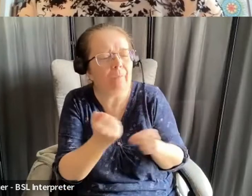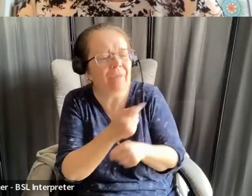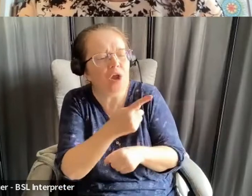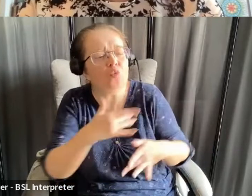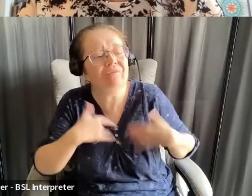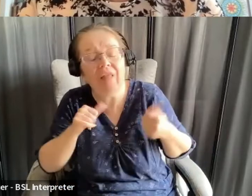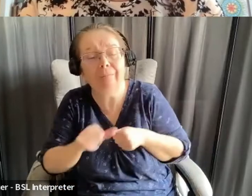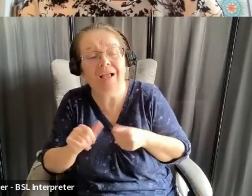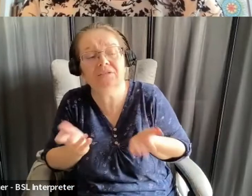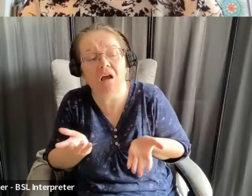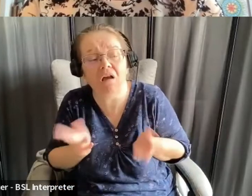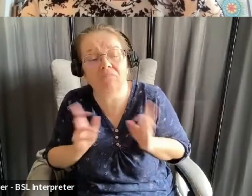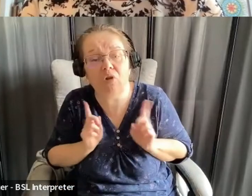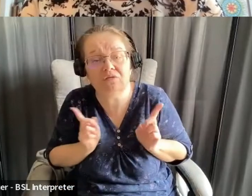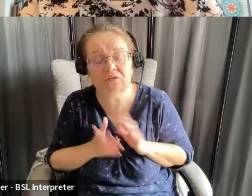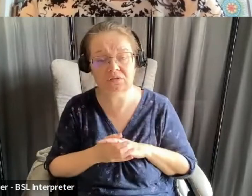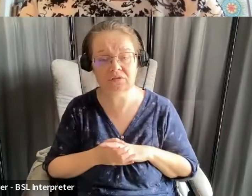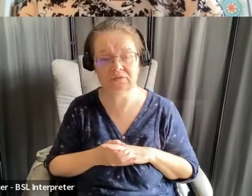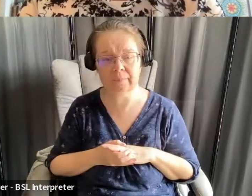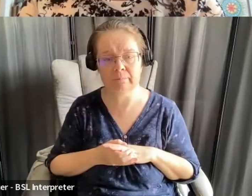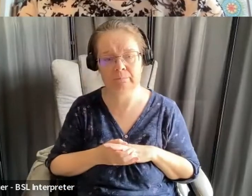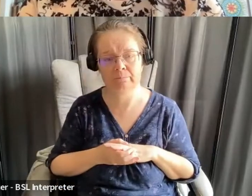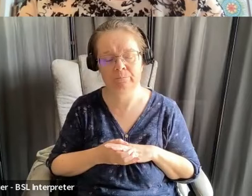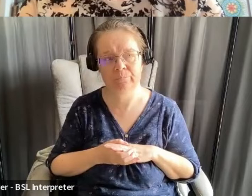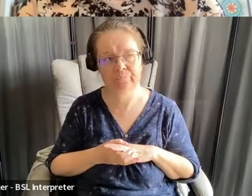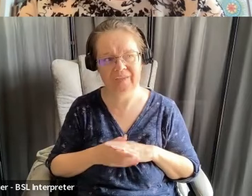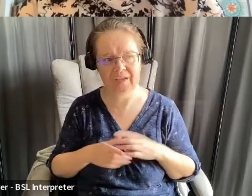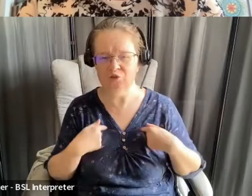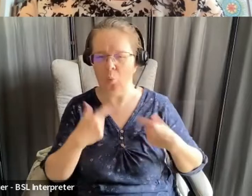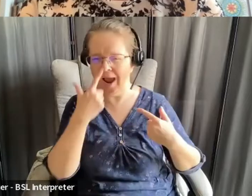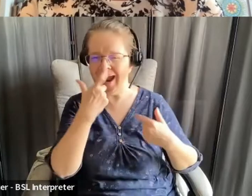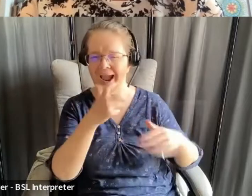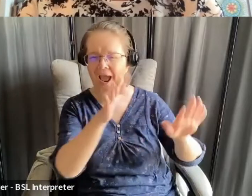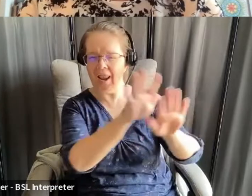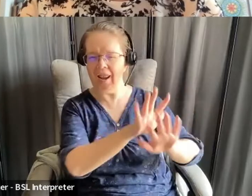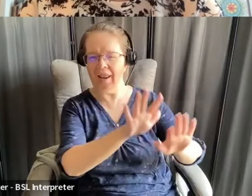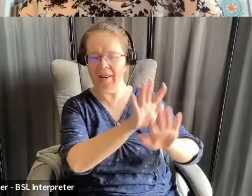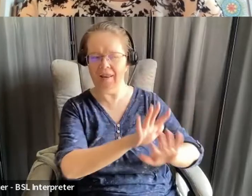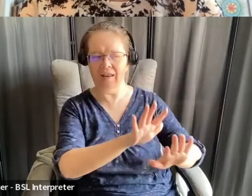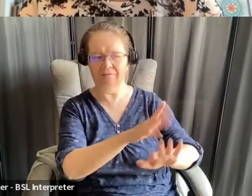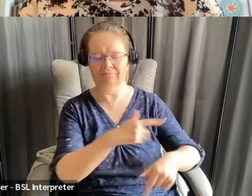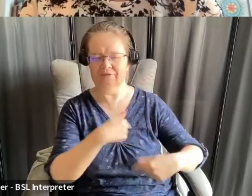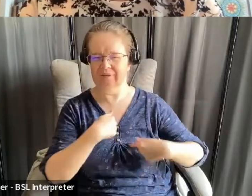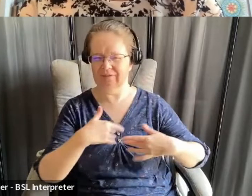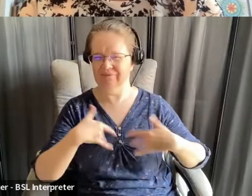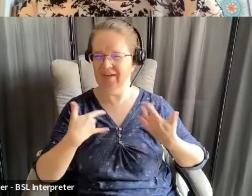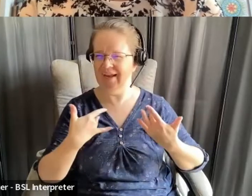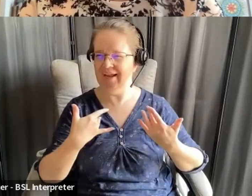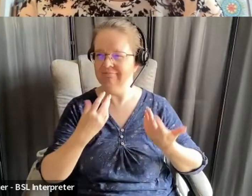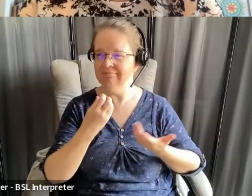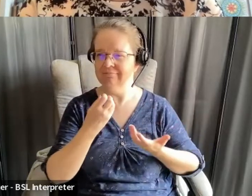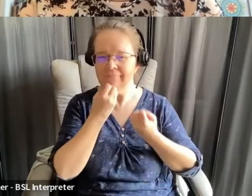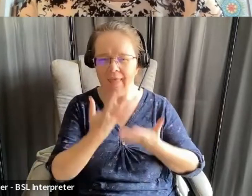better? So having this, I find it quite special. It's